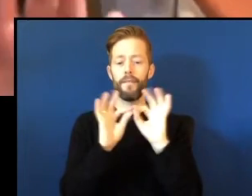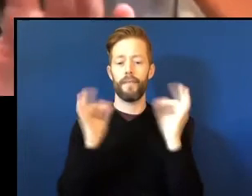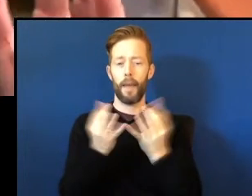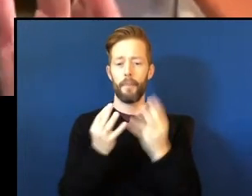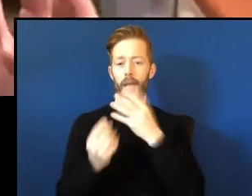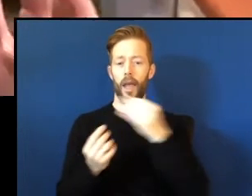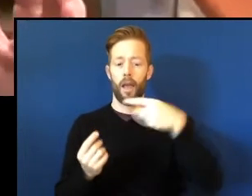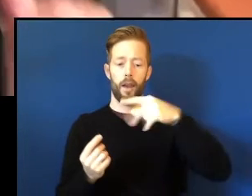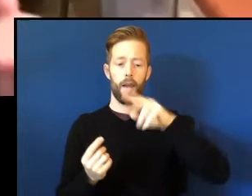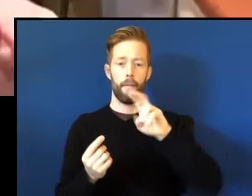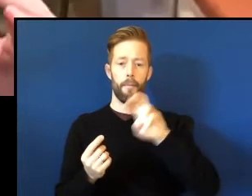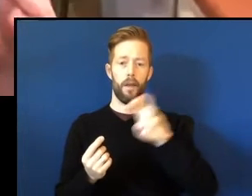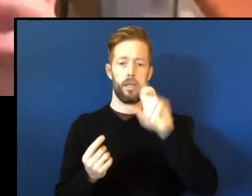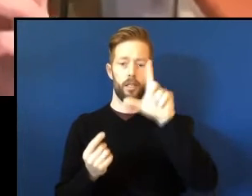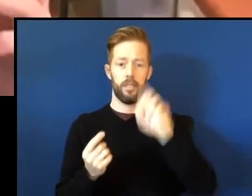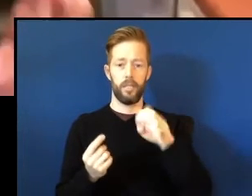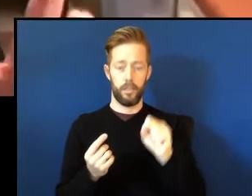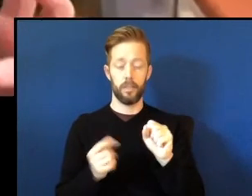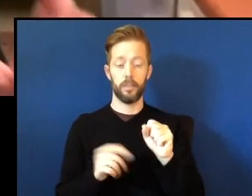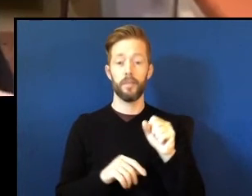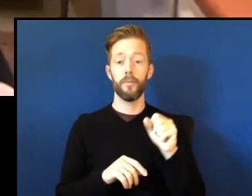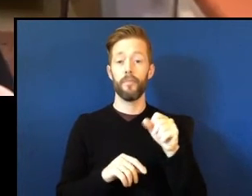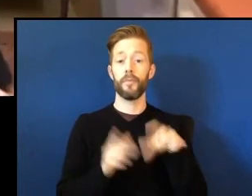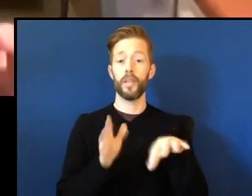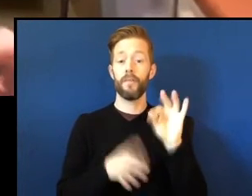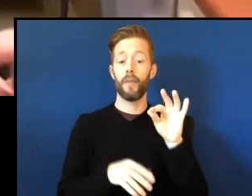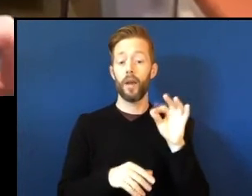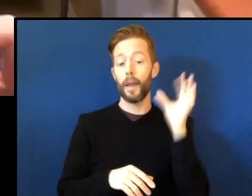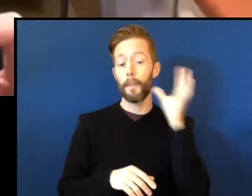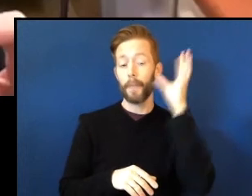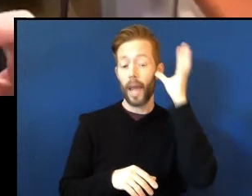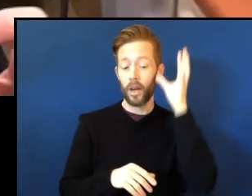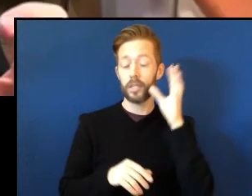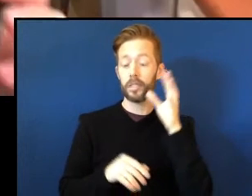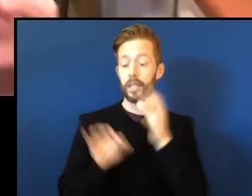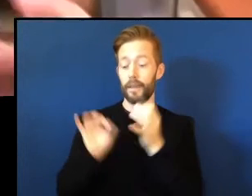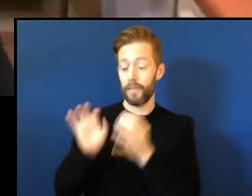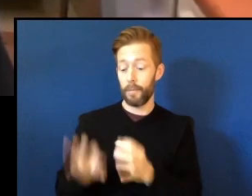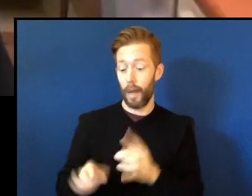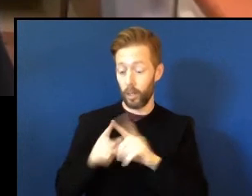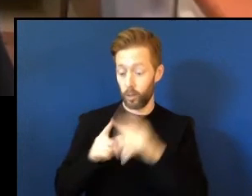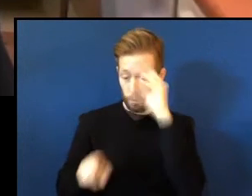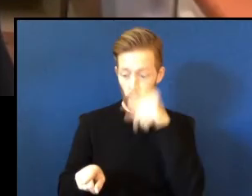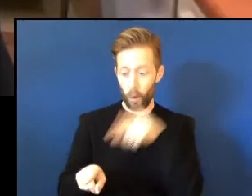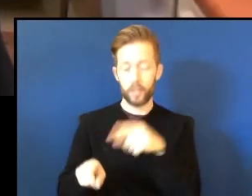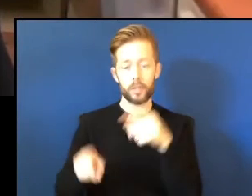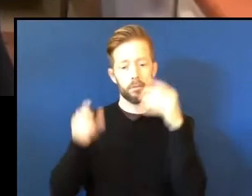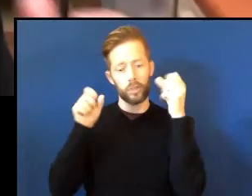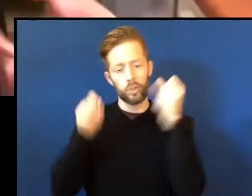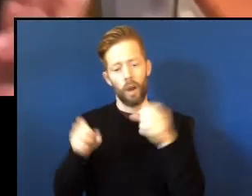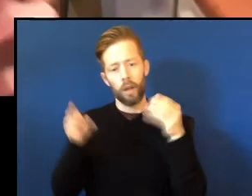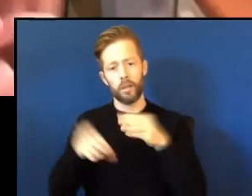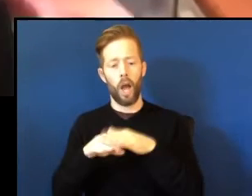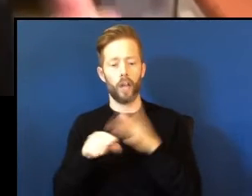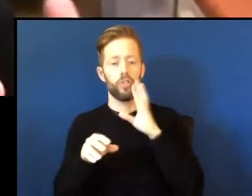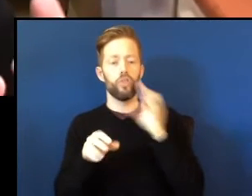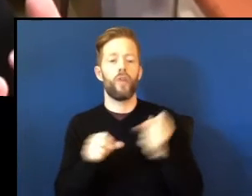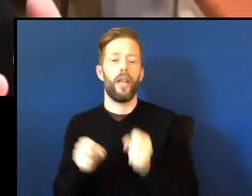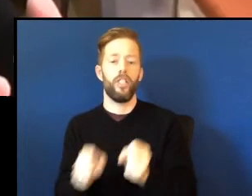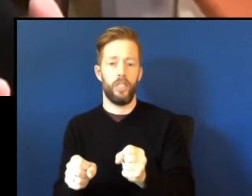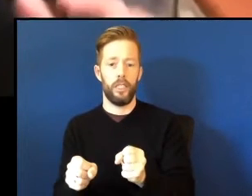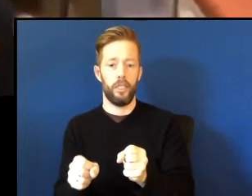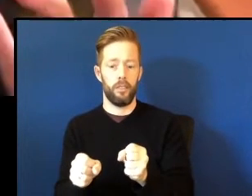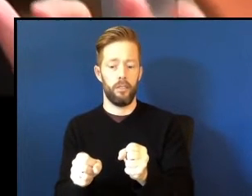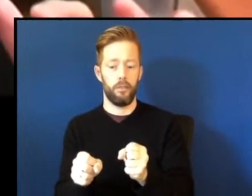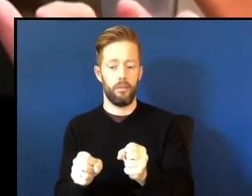and parents give feedback to boys that's more about the strategies that they use in doing the